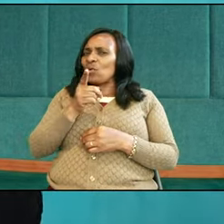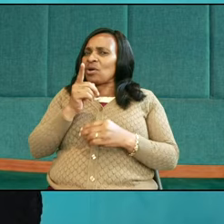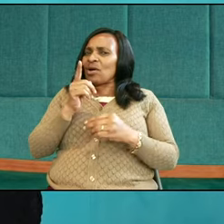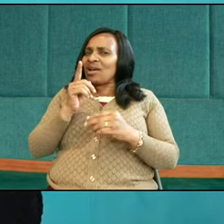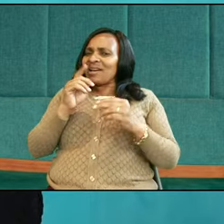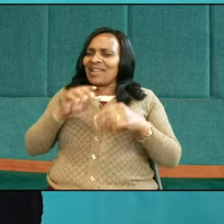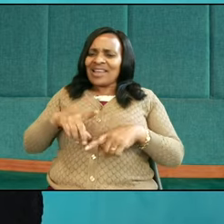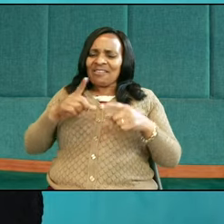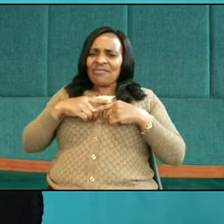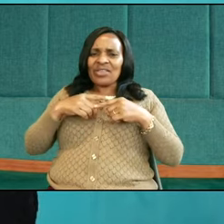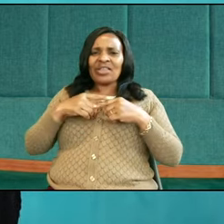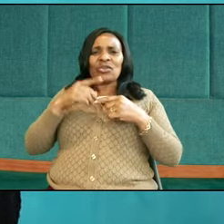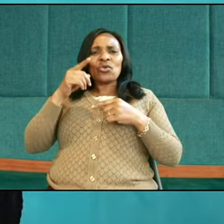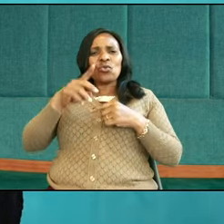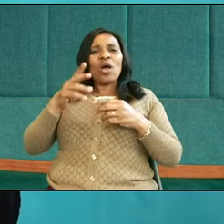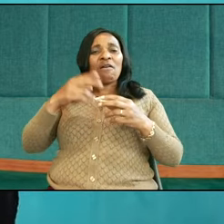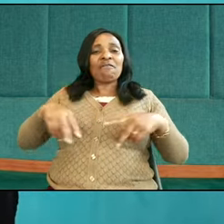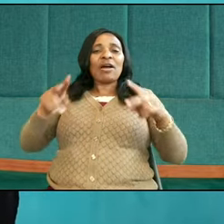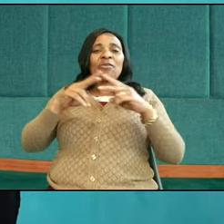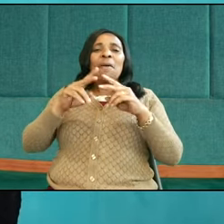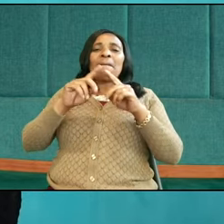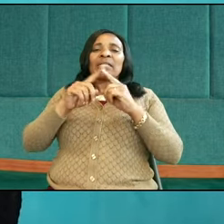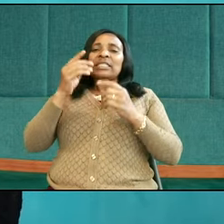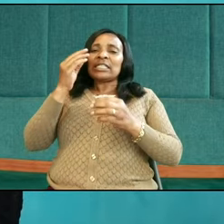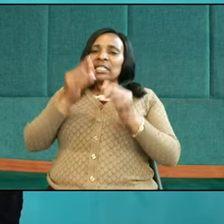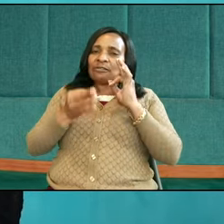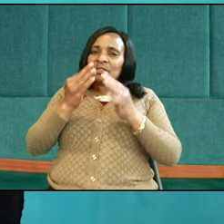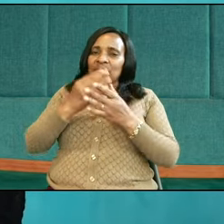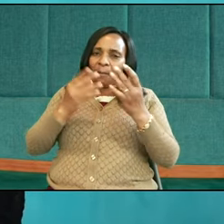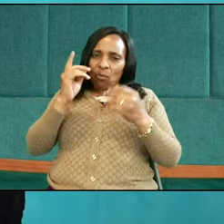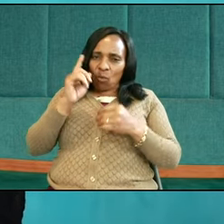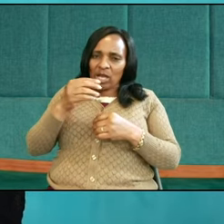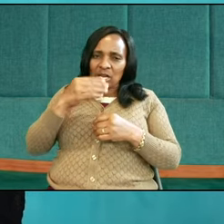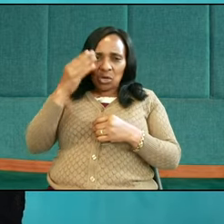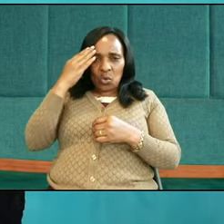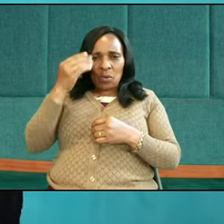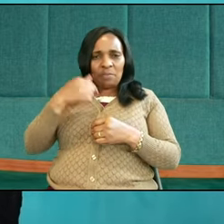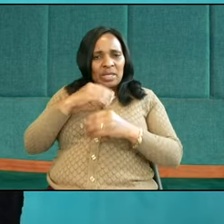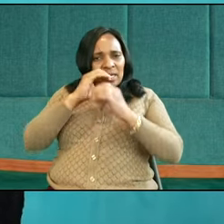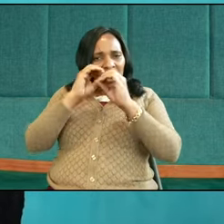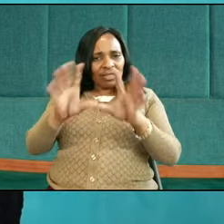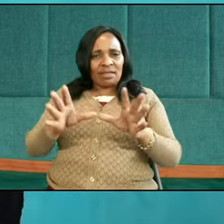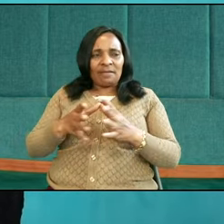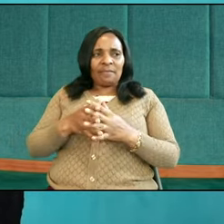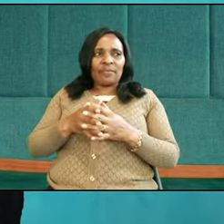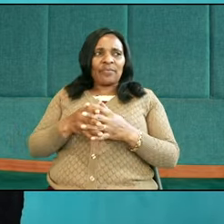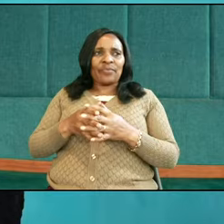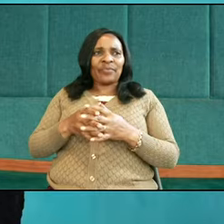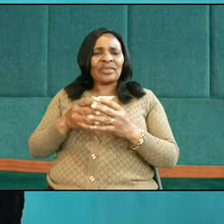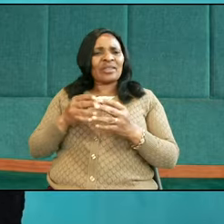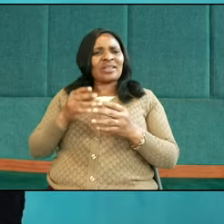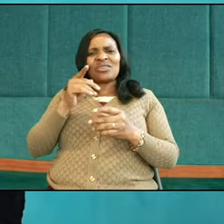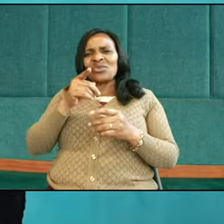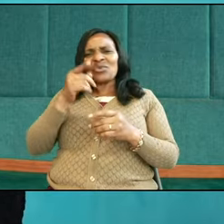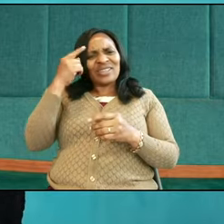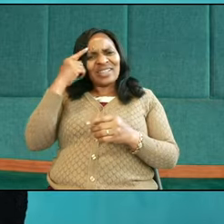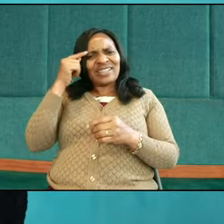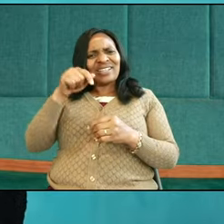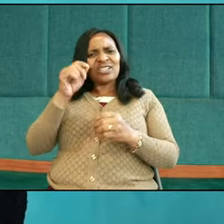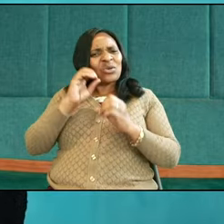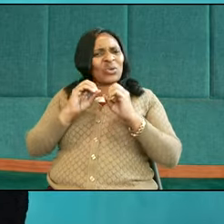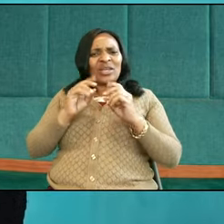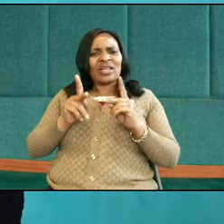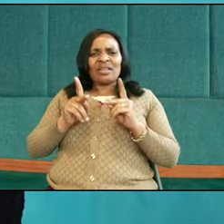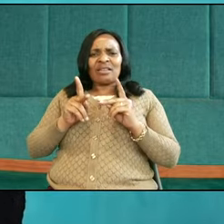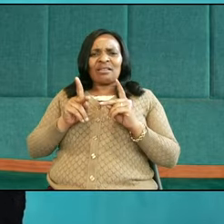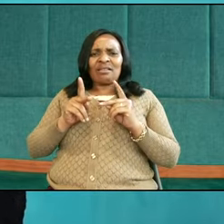living up to what you value? But someone who doesn't know my values is like, do you think this is okay? And in that